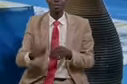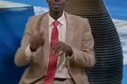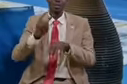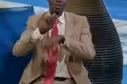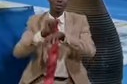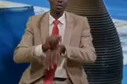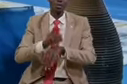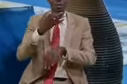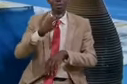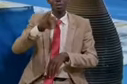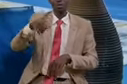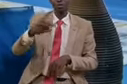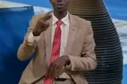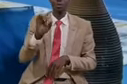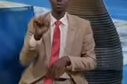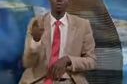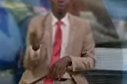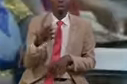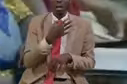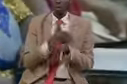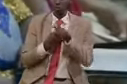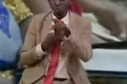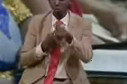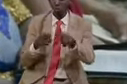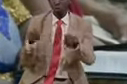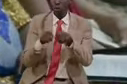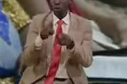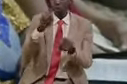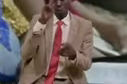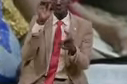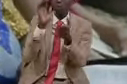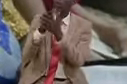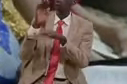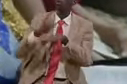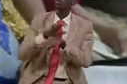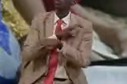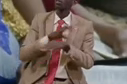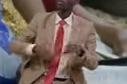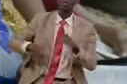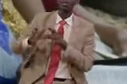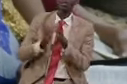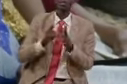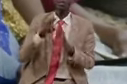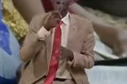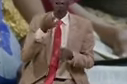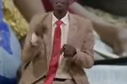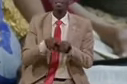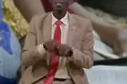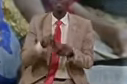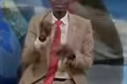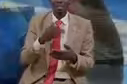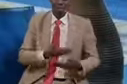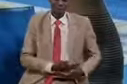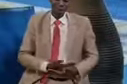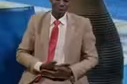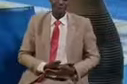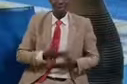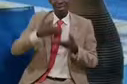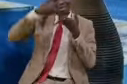you believe on the Lord Jesus Christ, you're the little lion there behind the